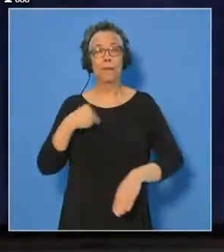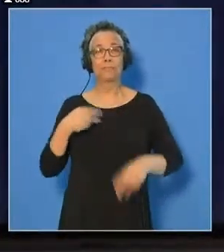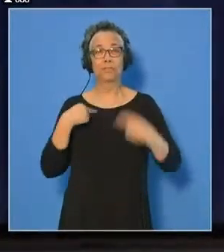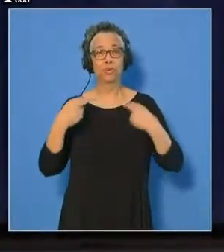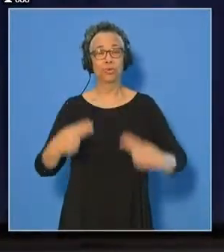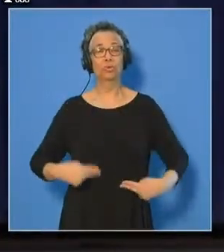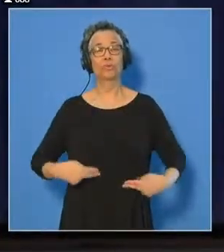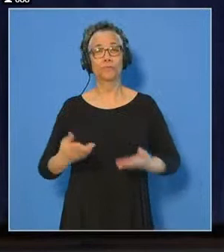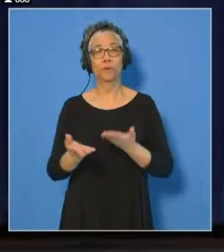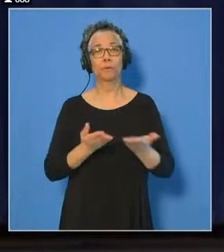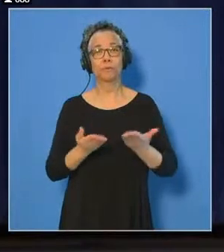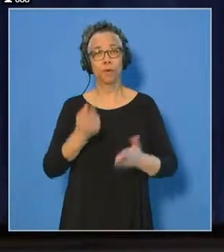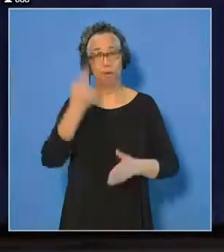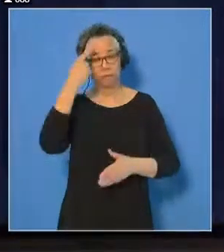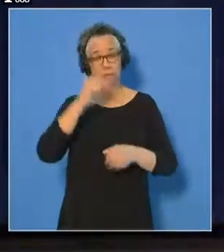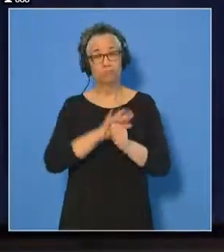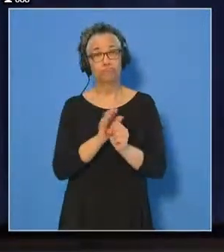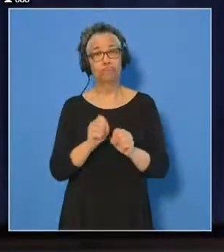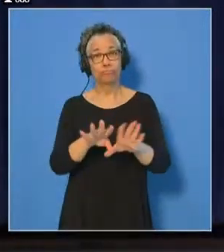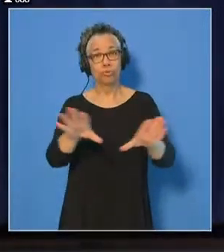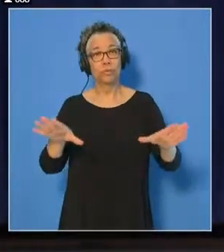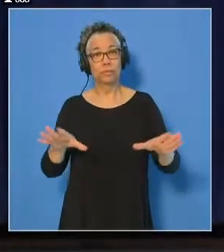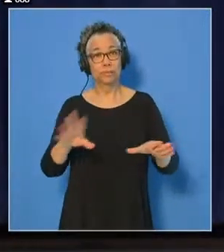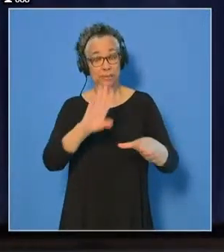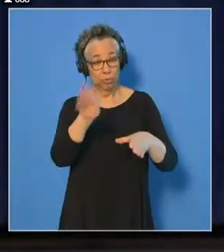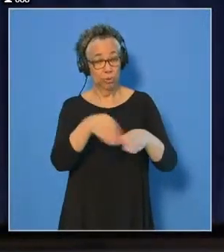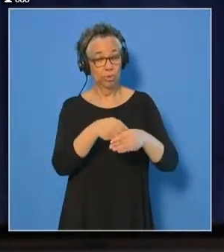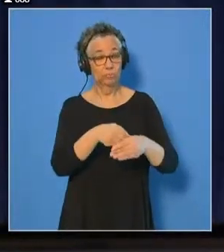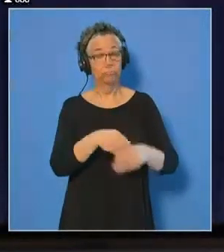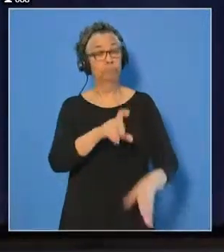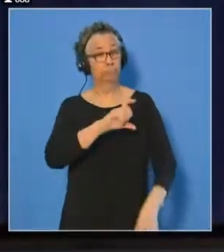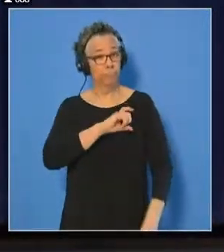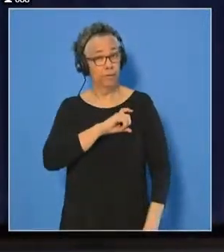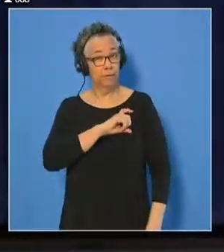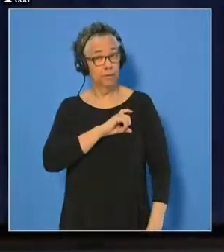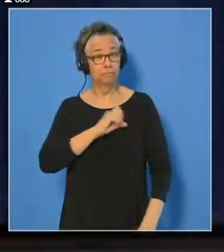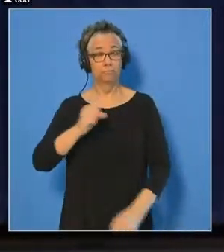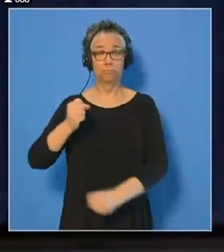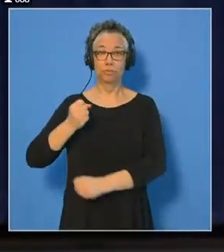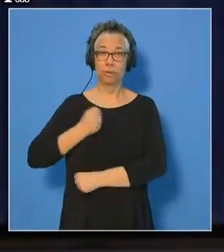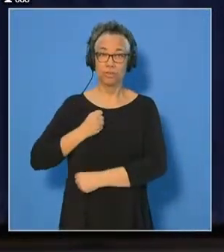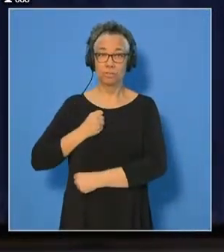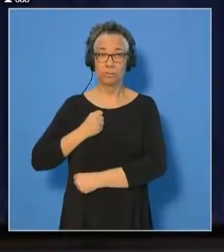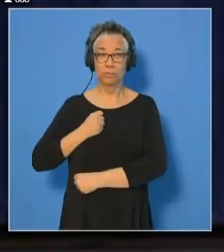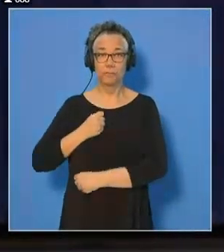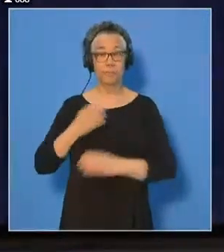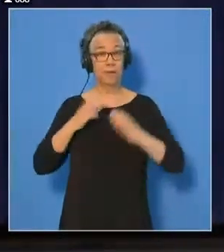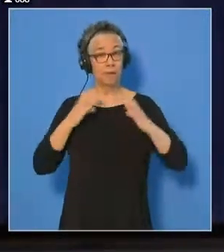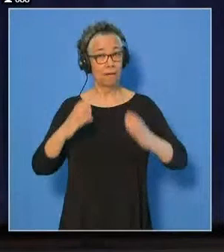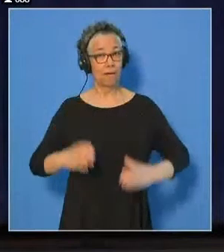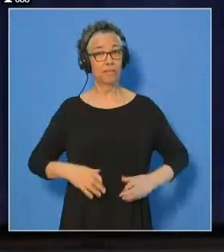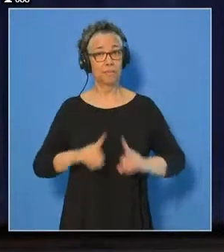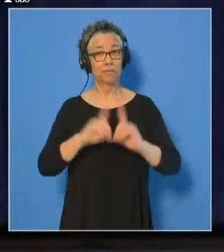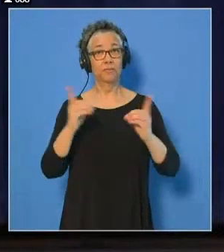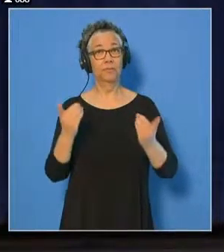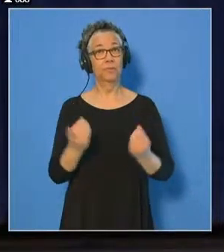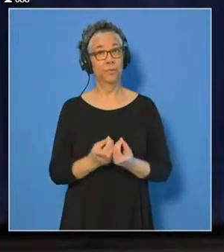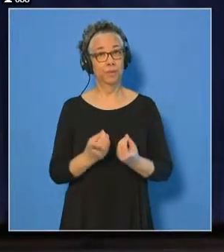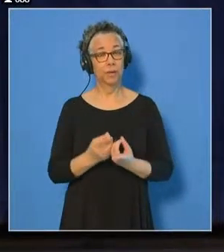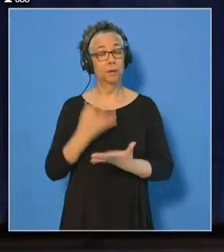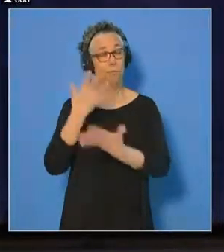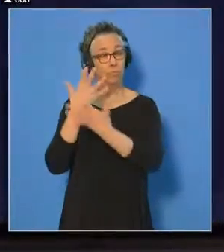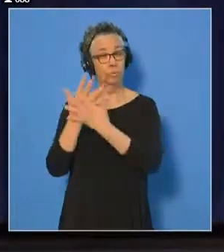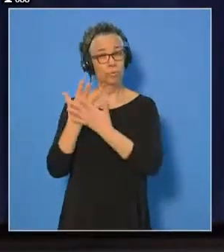COVID-19. This includes the Bermuda Police Service, the Royal Bermuda Regiment, the Customs Department, the Department of